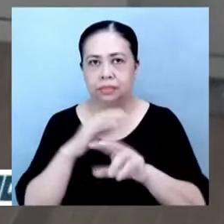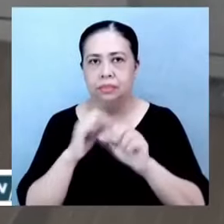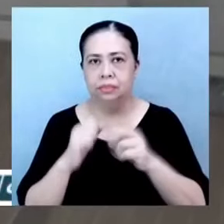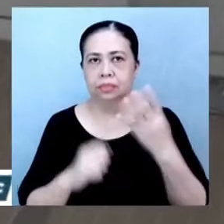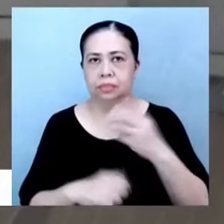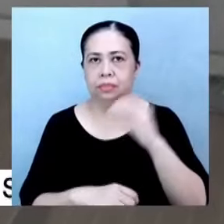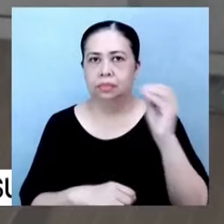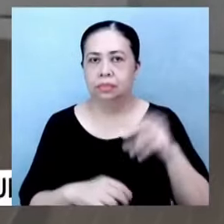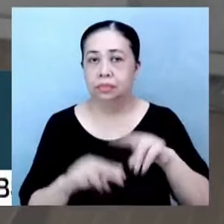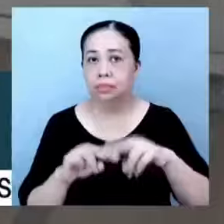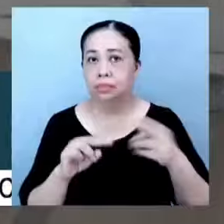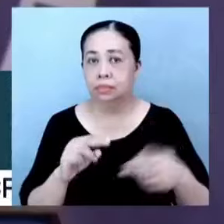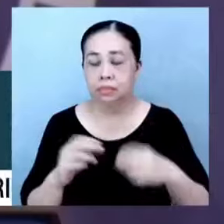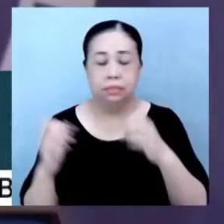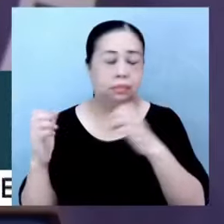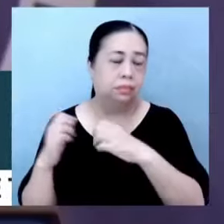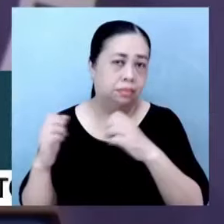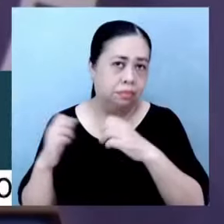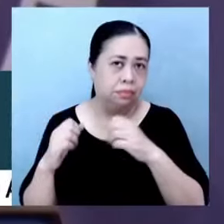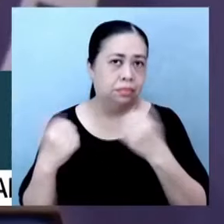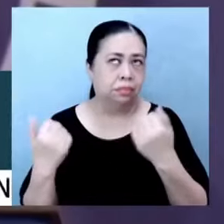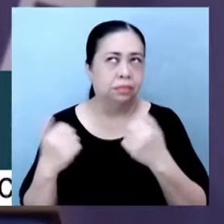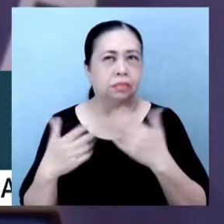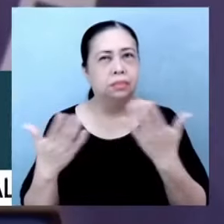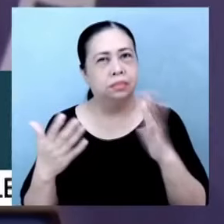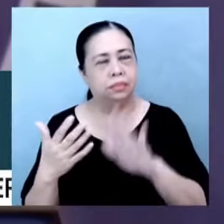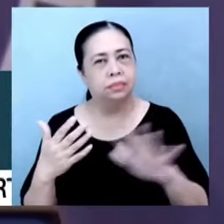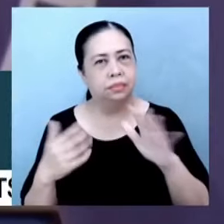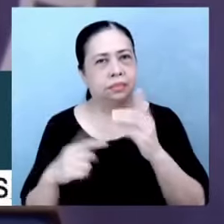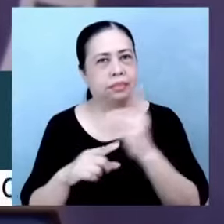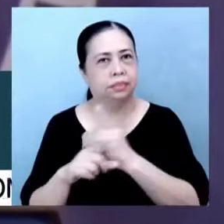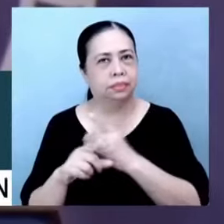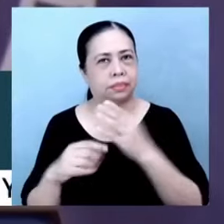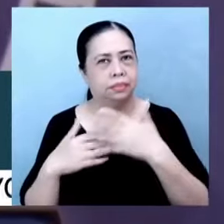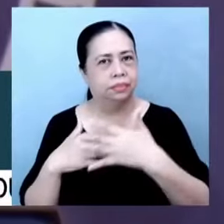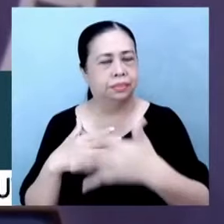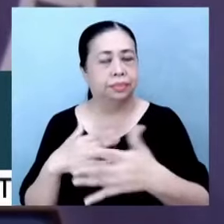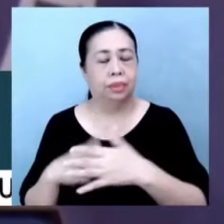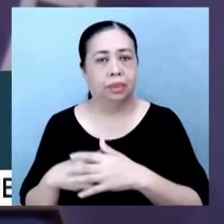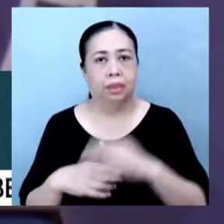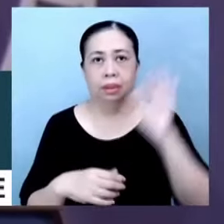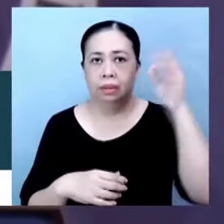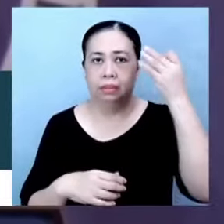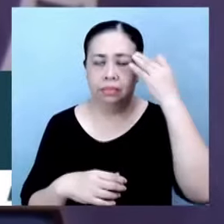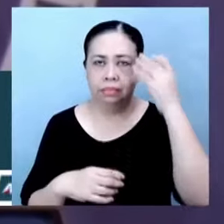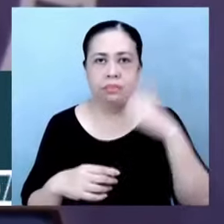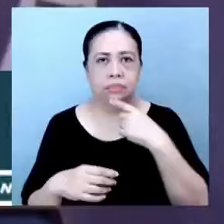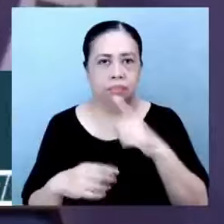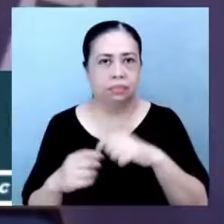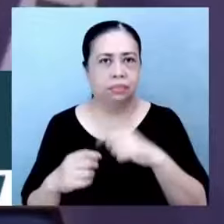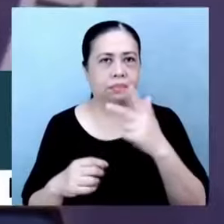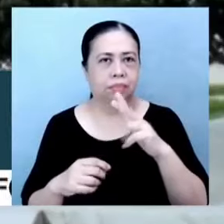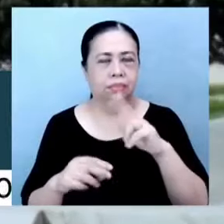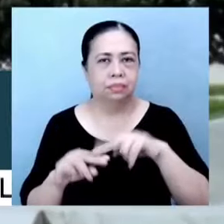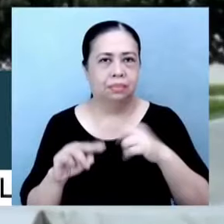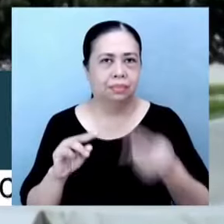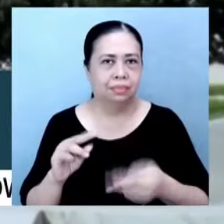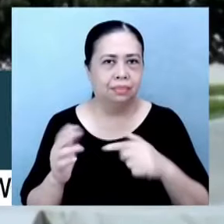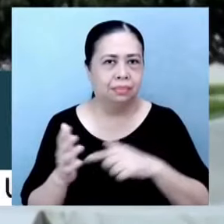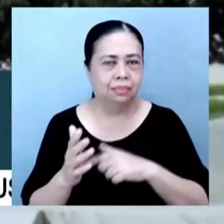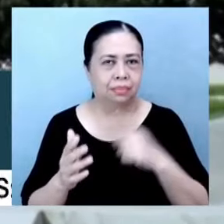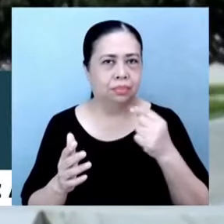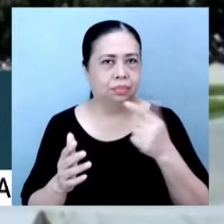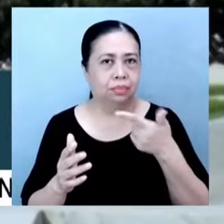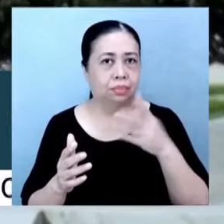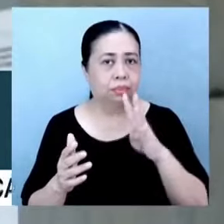point reduction is expected as late as December. Now, the Fed earlier hinted at three rate cuts this 2024, but